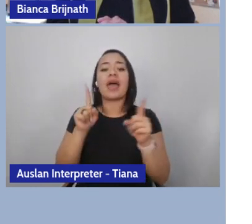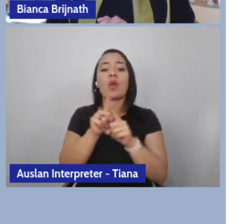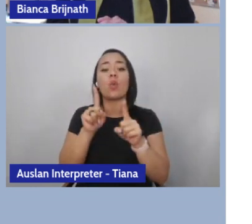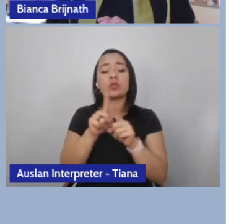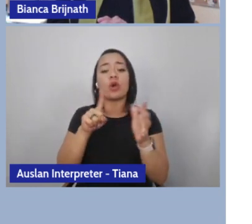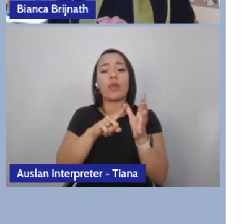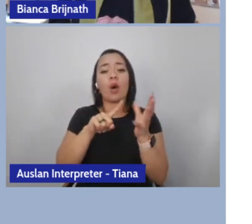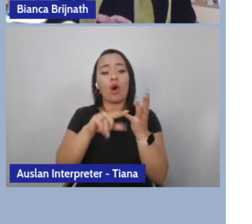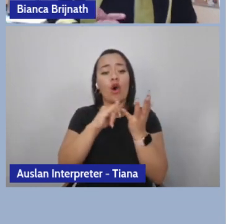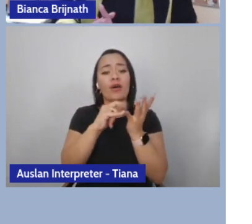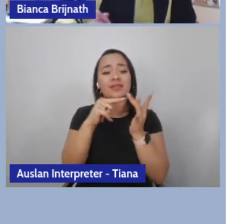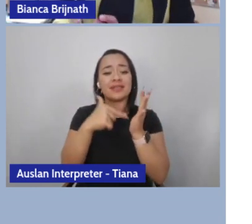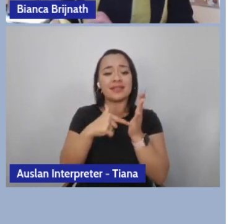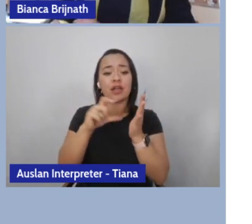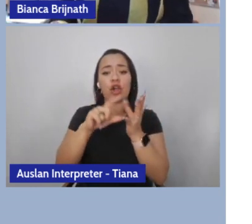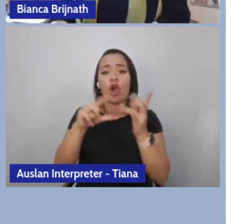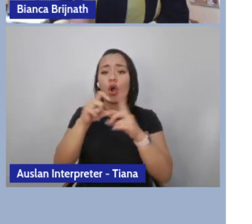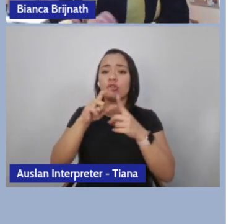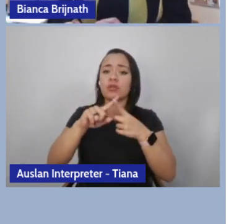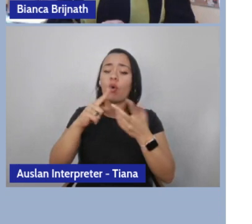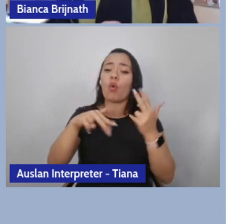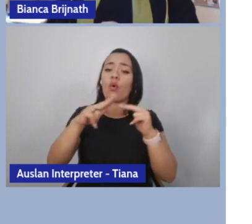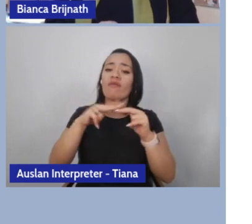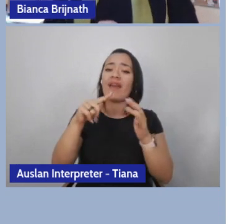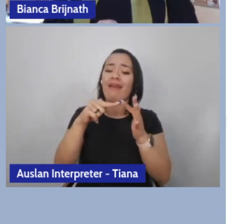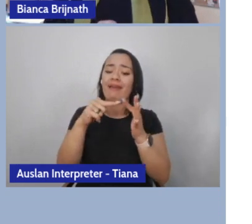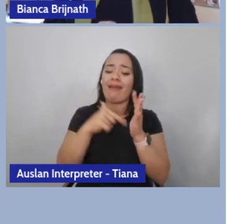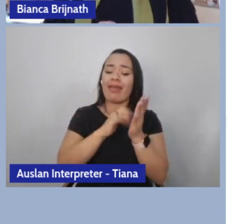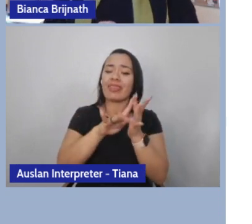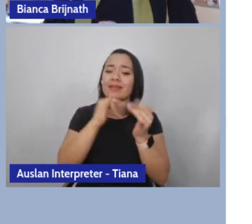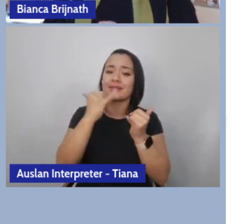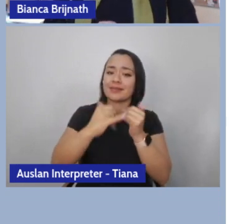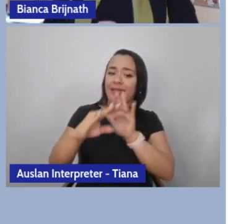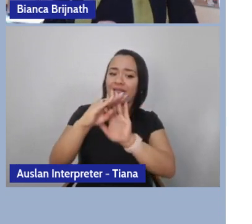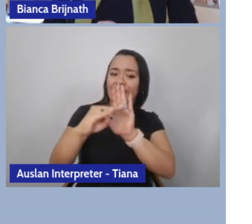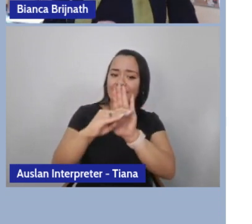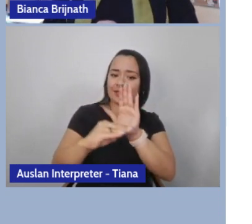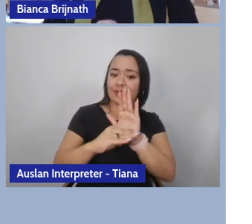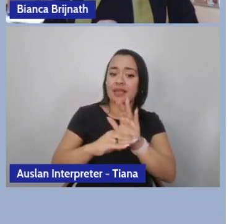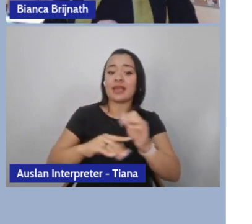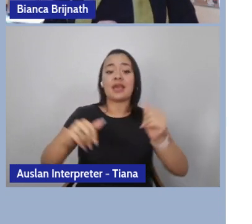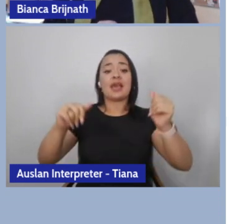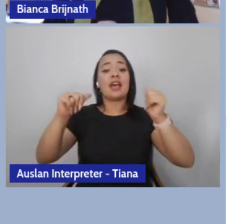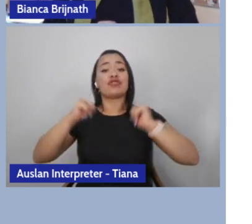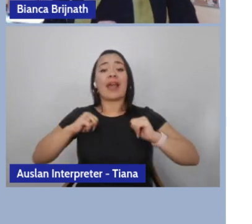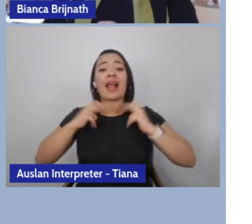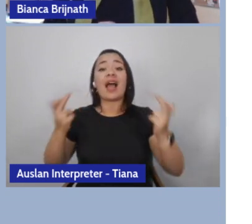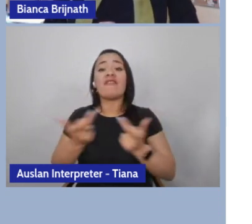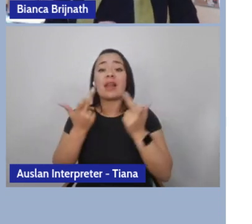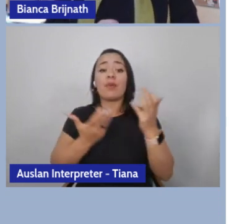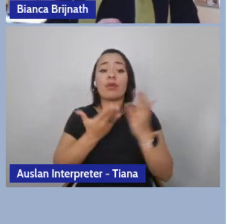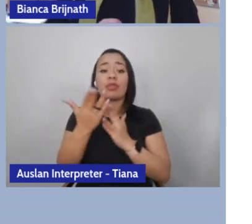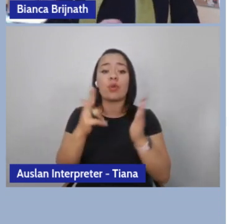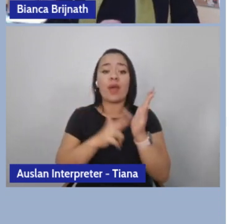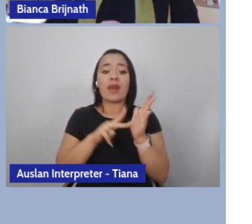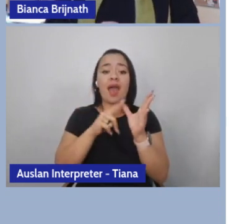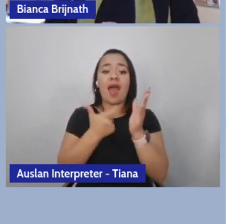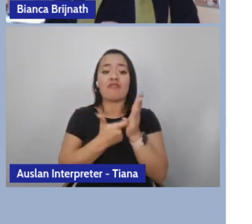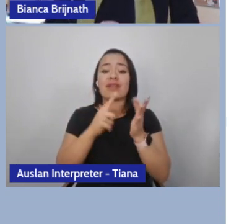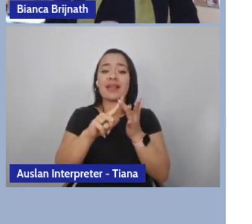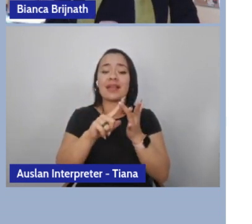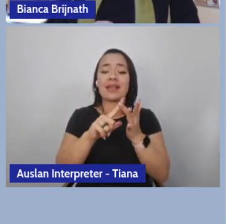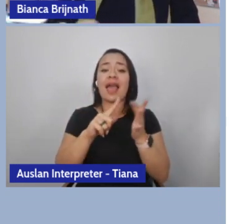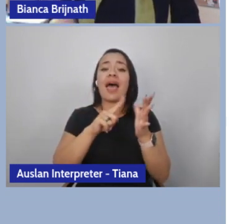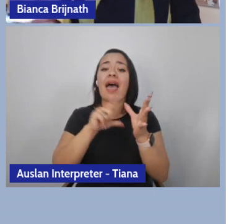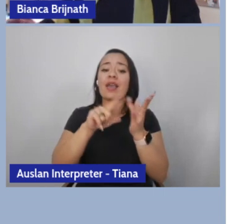Ethics. The training is available online via the NARI Acorn Learning Management System. It's a very